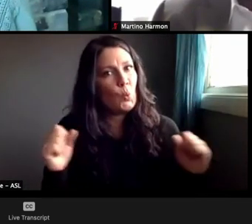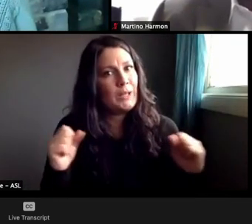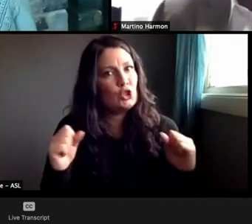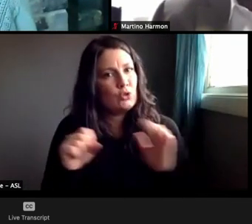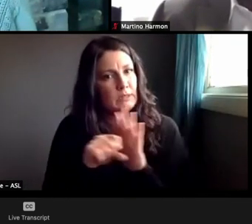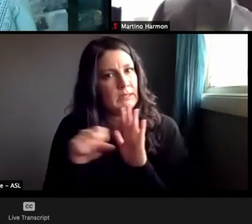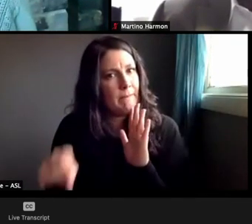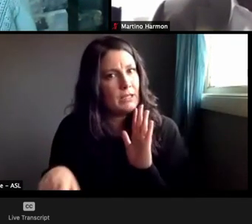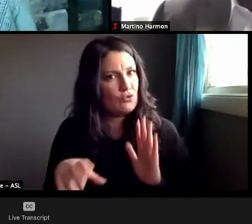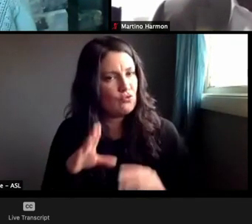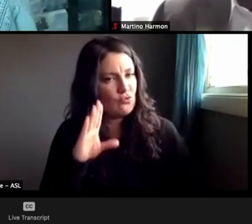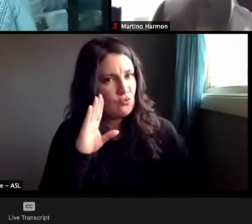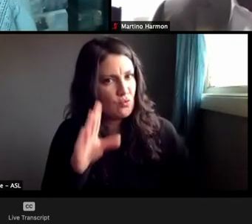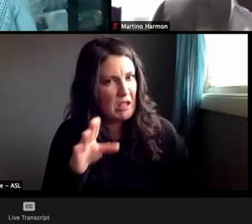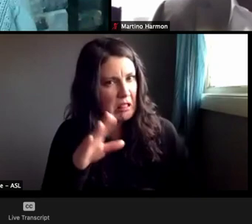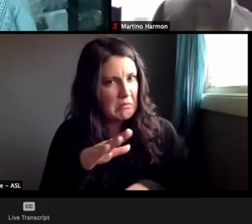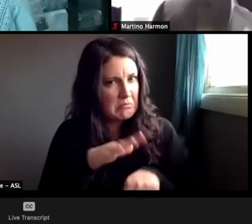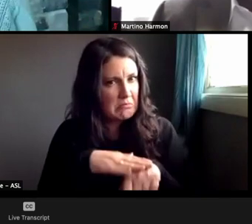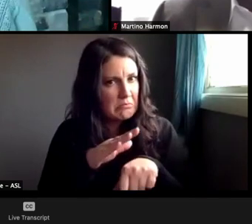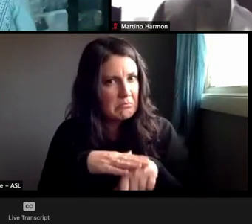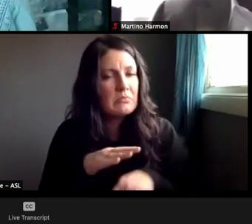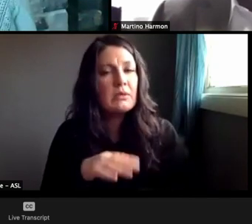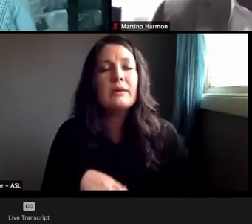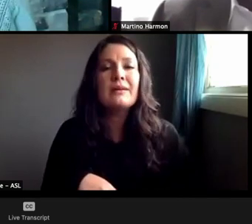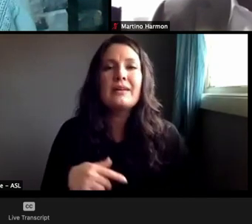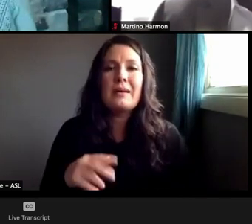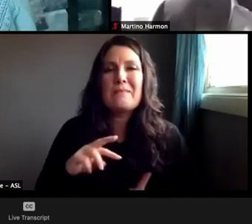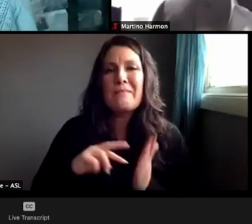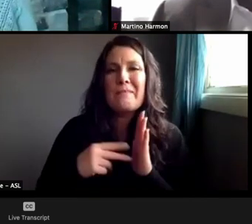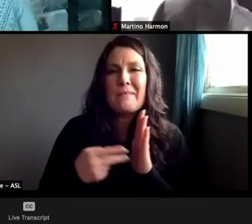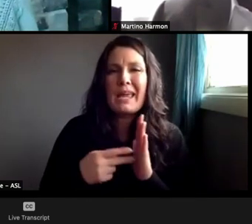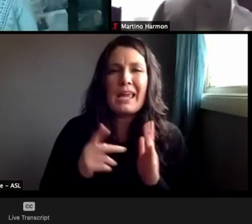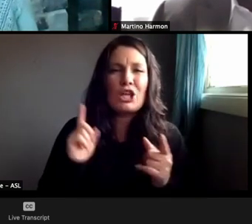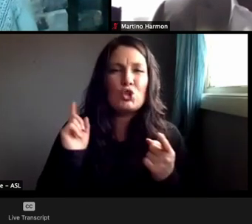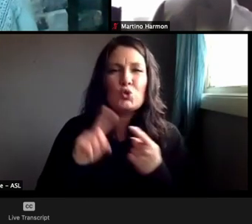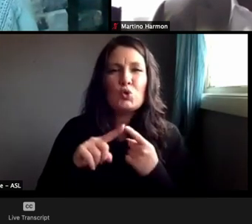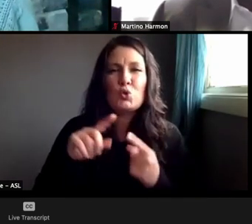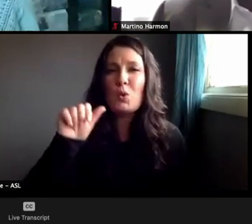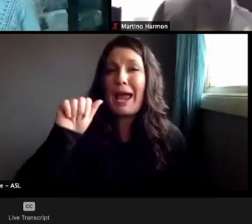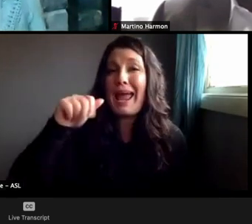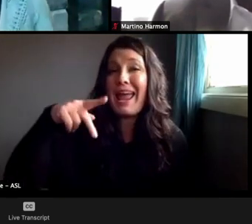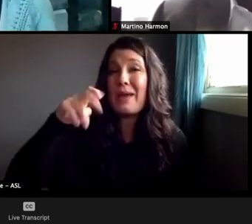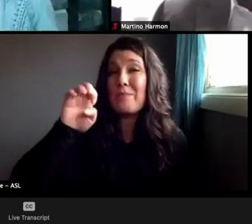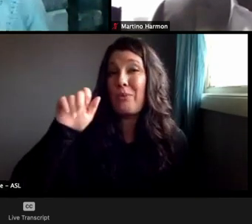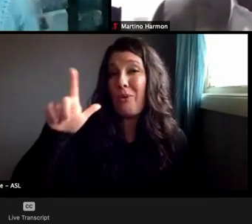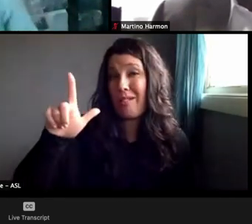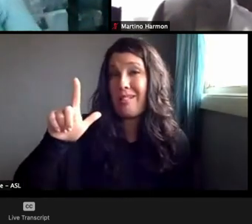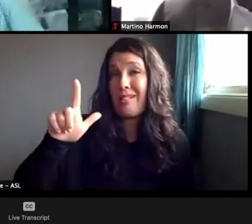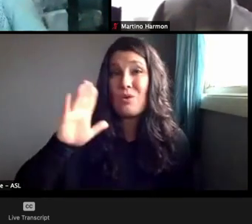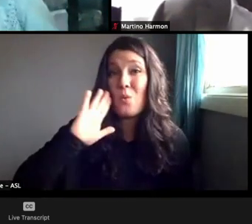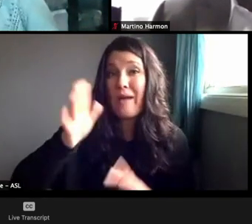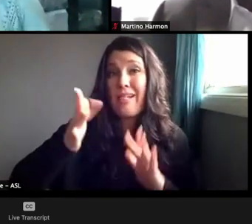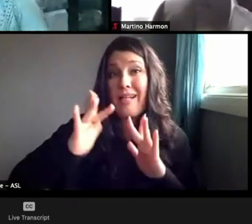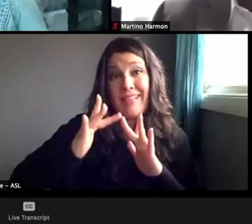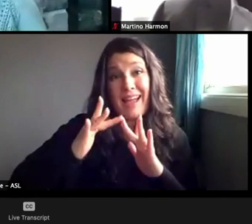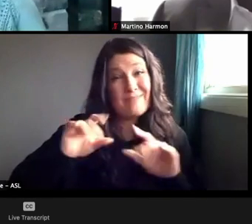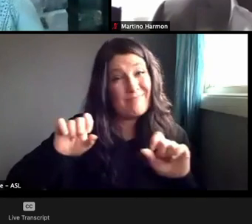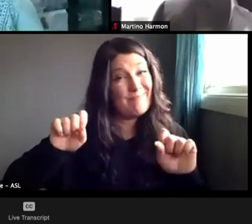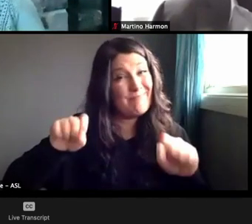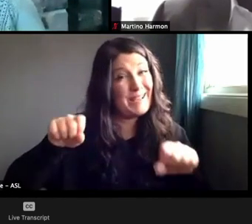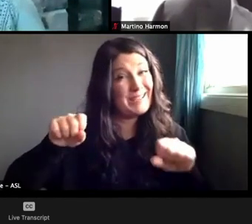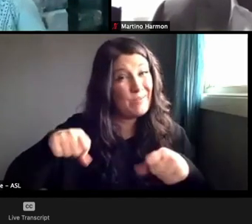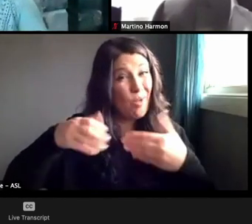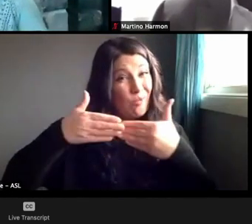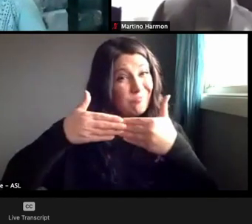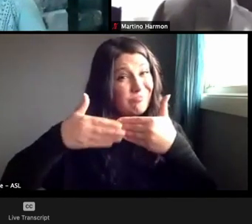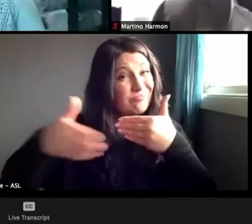For those of us in non-academic units, that really means through the end of April, if not longer. Michigan Medicine has also